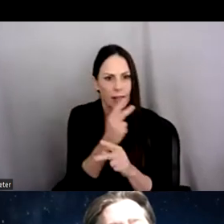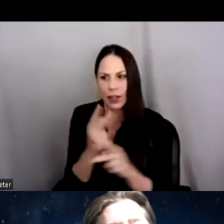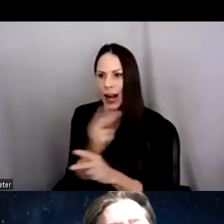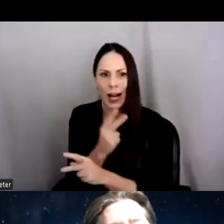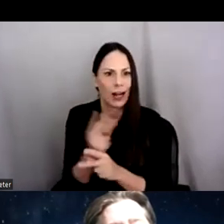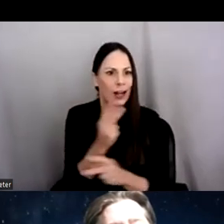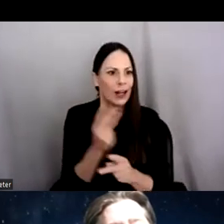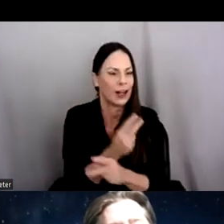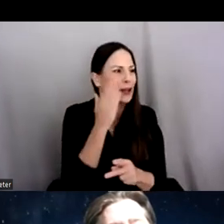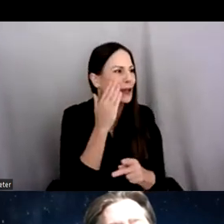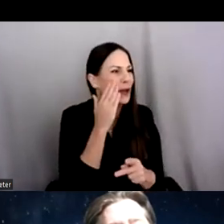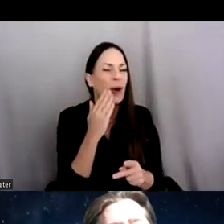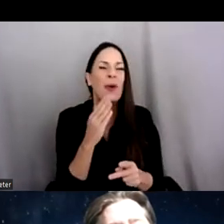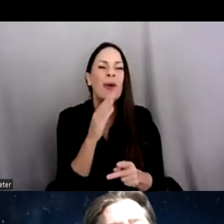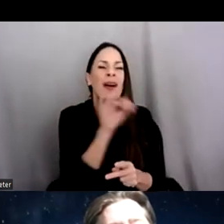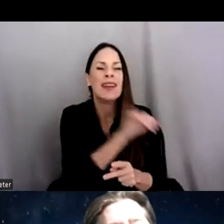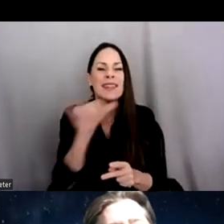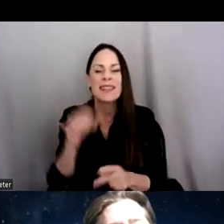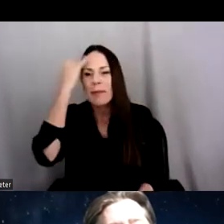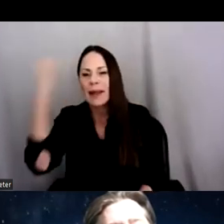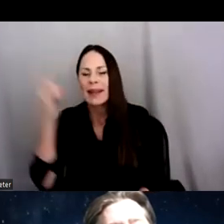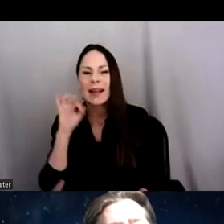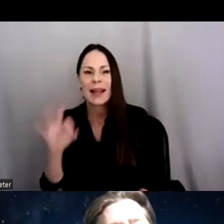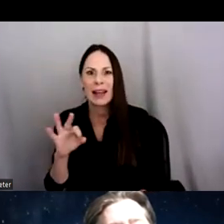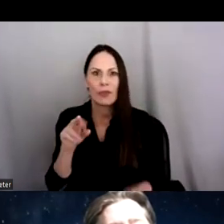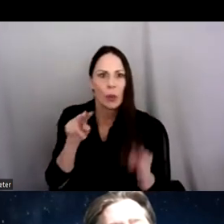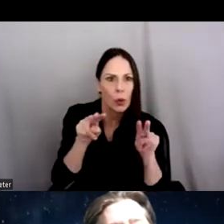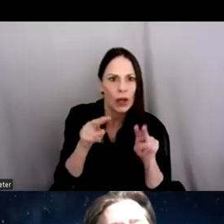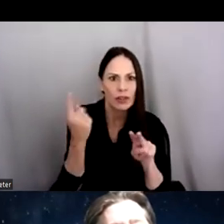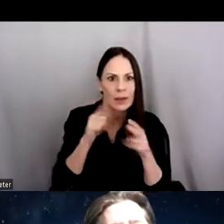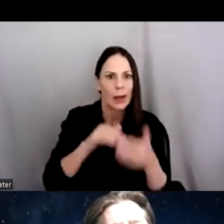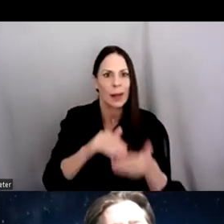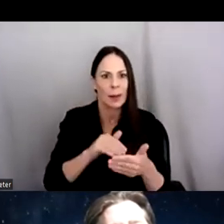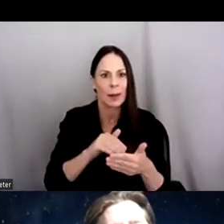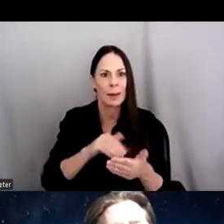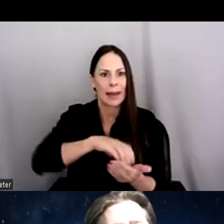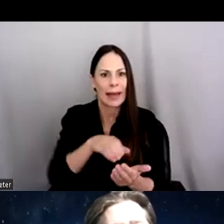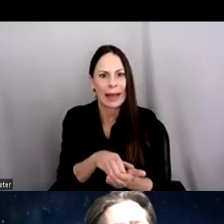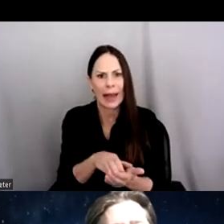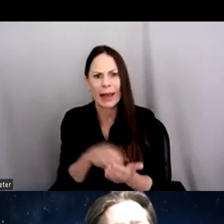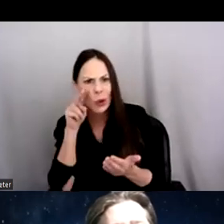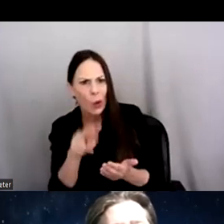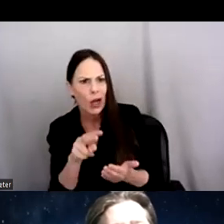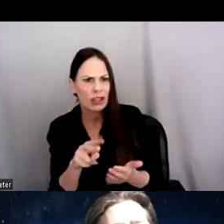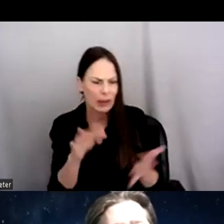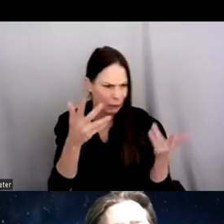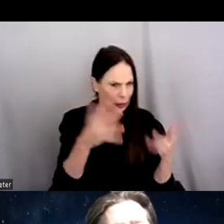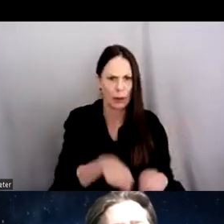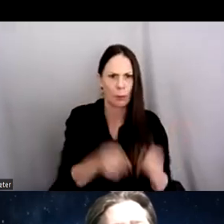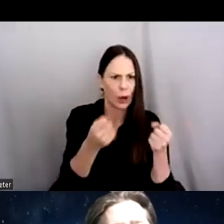that the butter is not there. Like, I mean, I would like to be able to talk about and advise